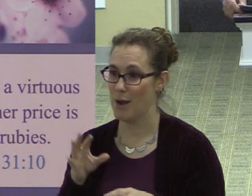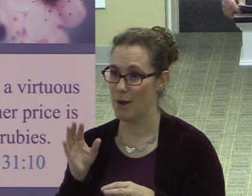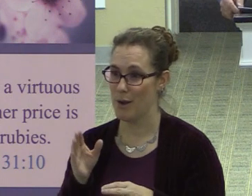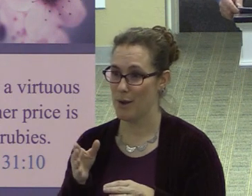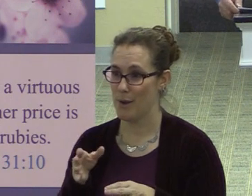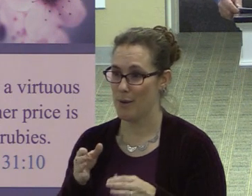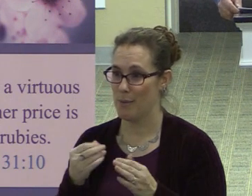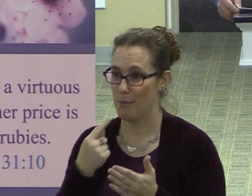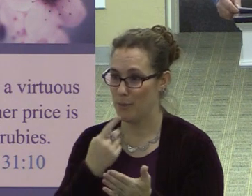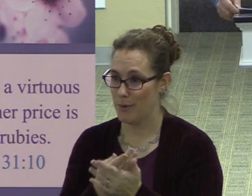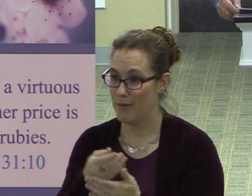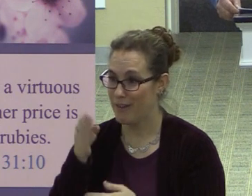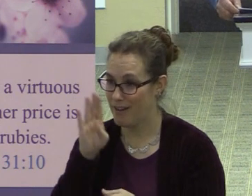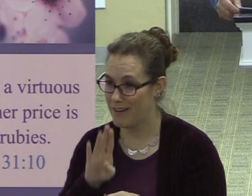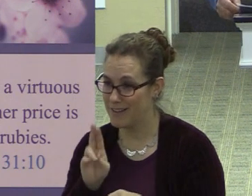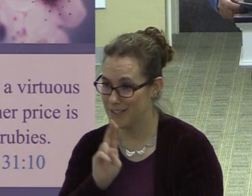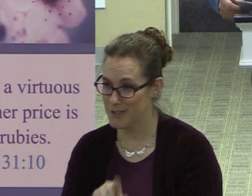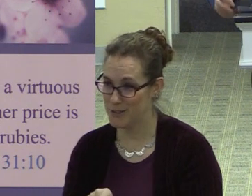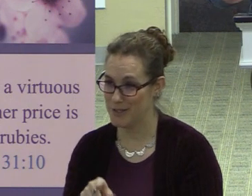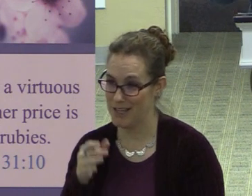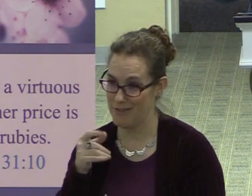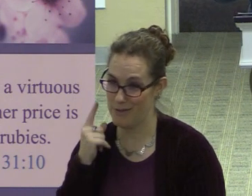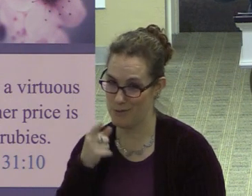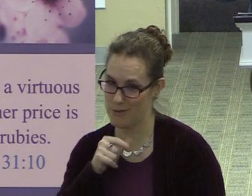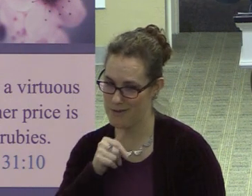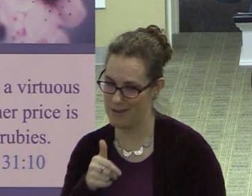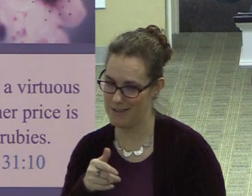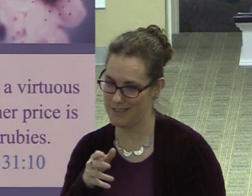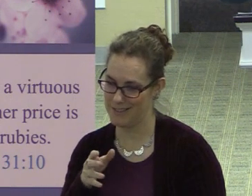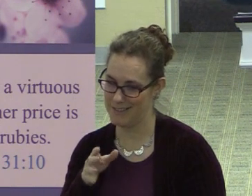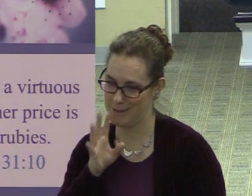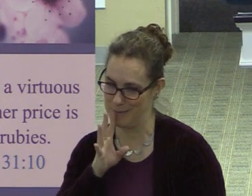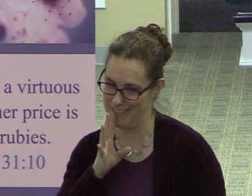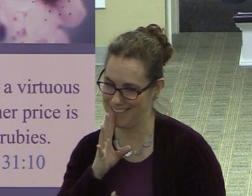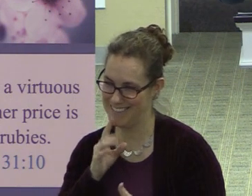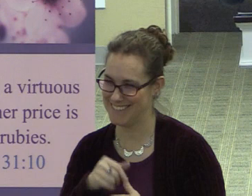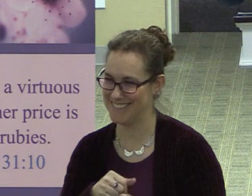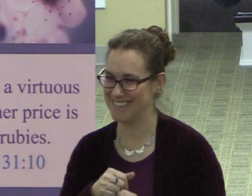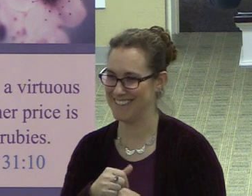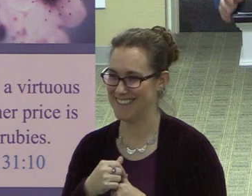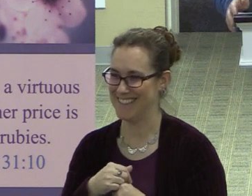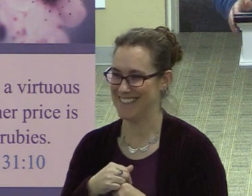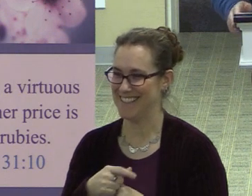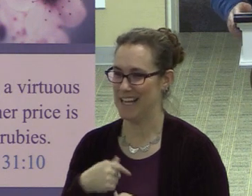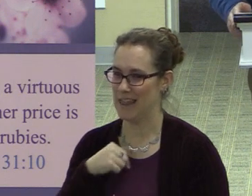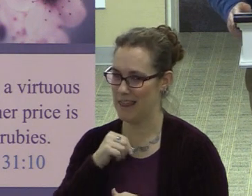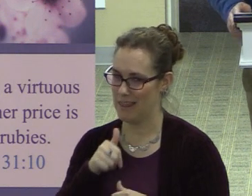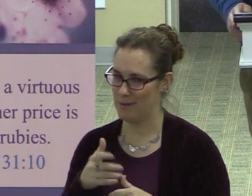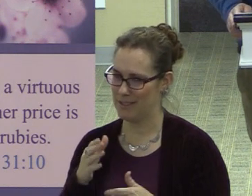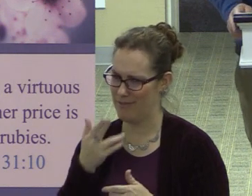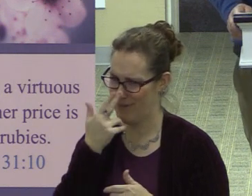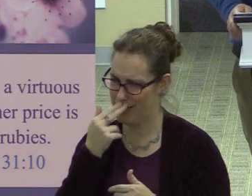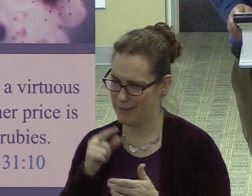can't speak." That was funnier when I wrote that down, but I guess it didn't hit all that well.